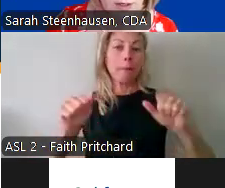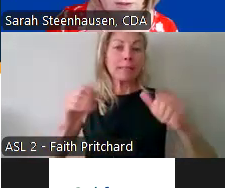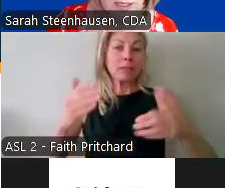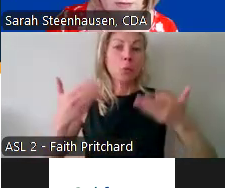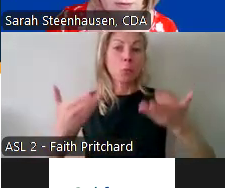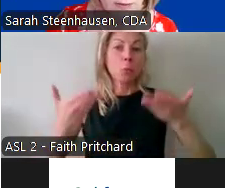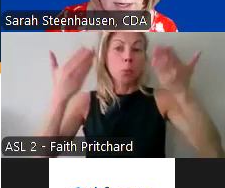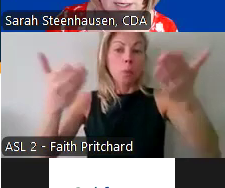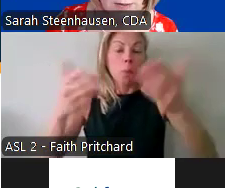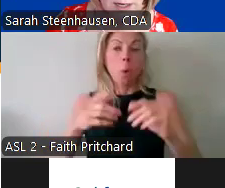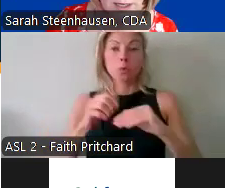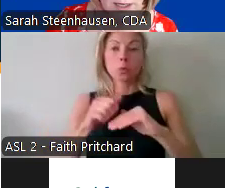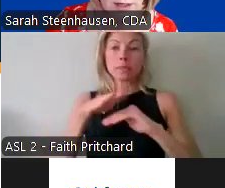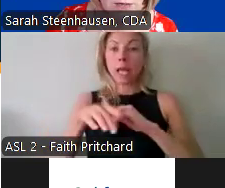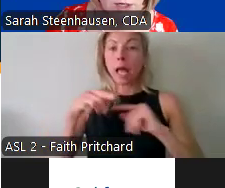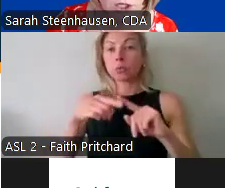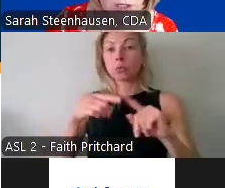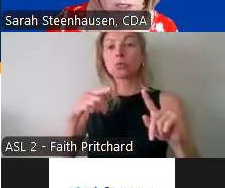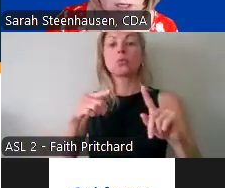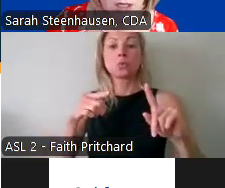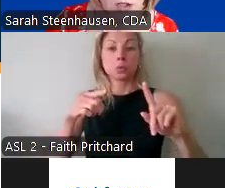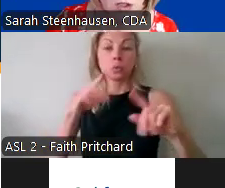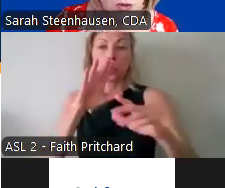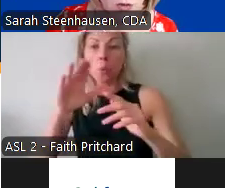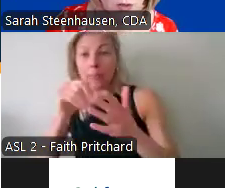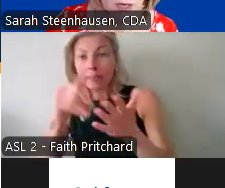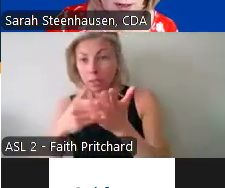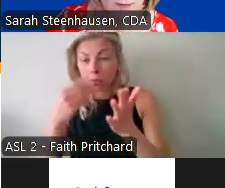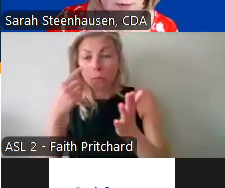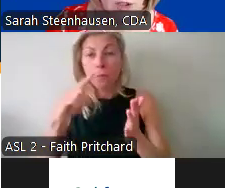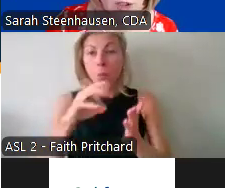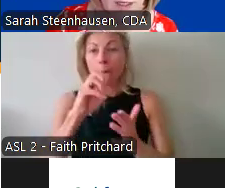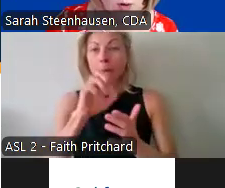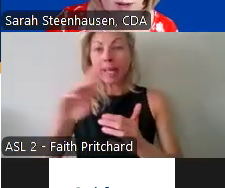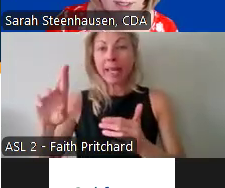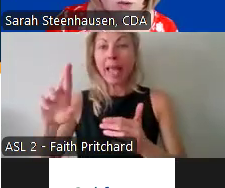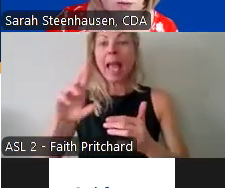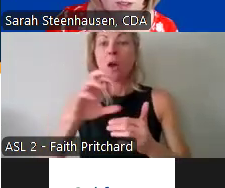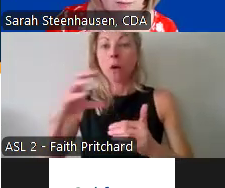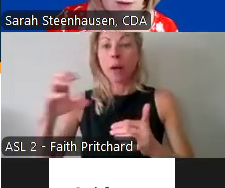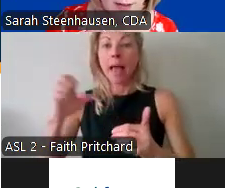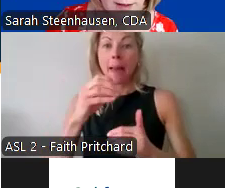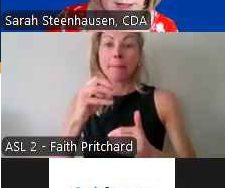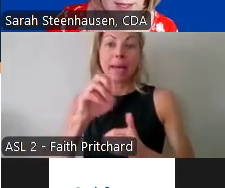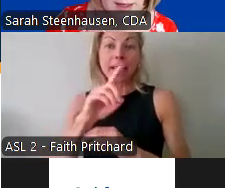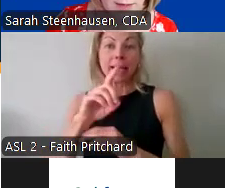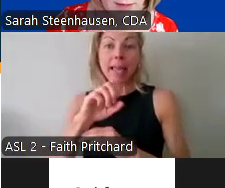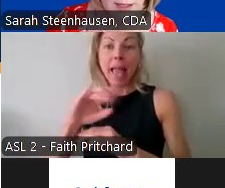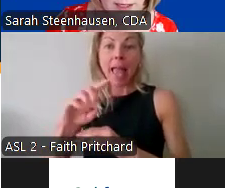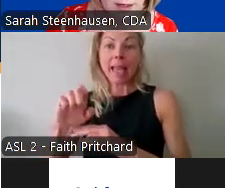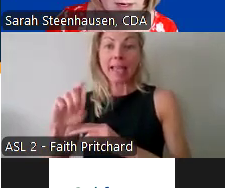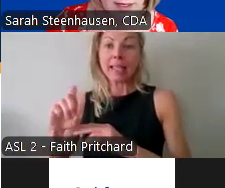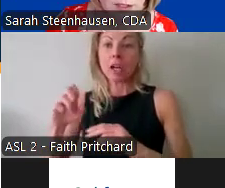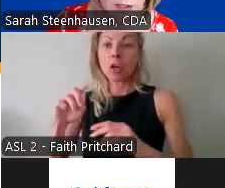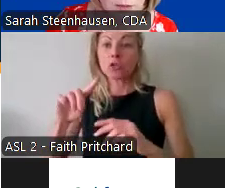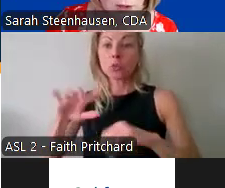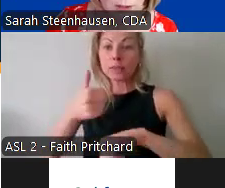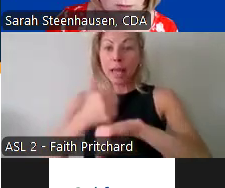the Federal Center for Medicare and Medicaid Innovation to look at a way to pilot a